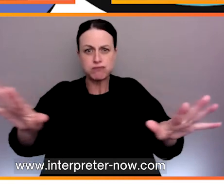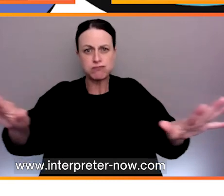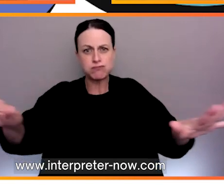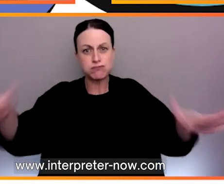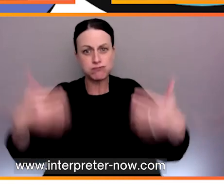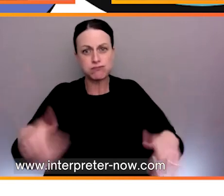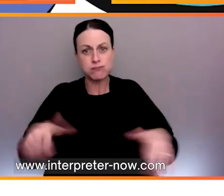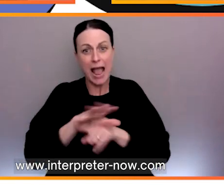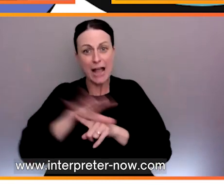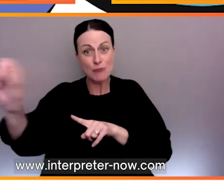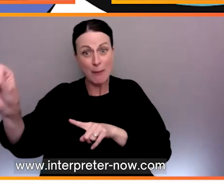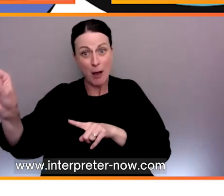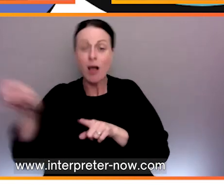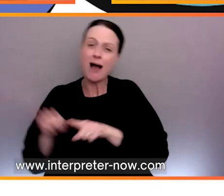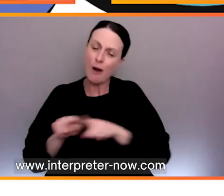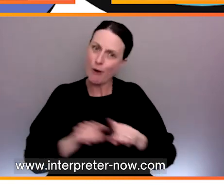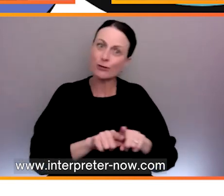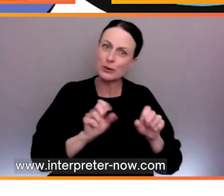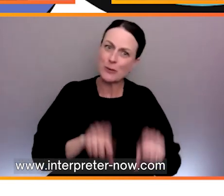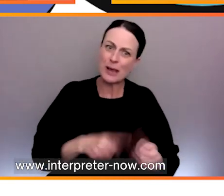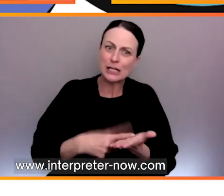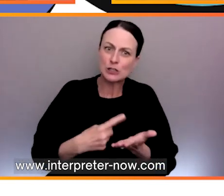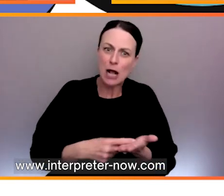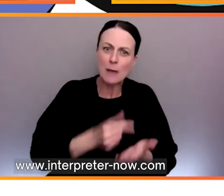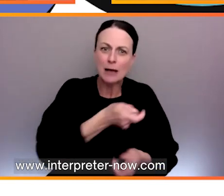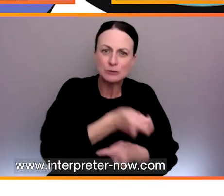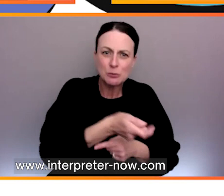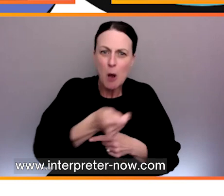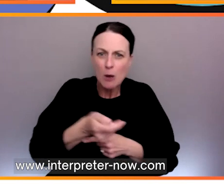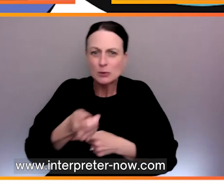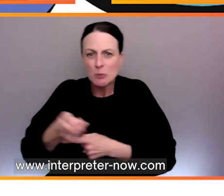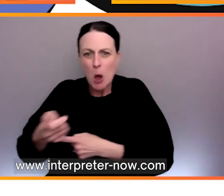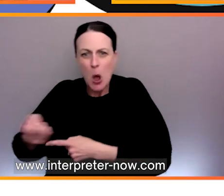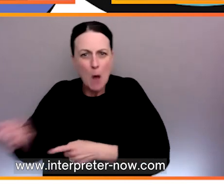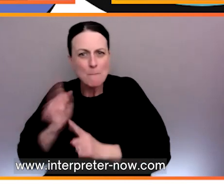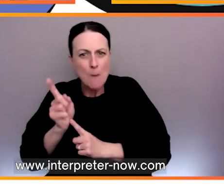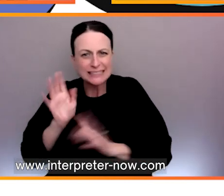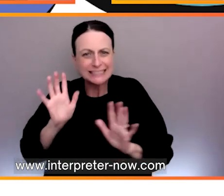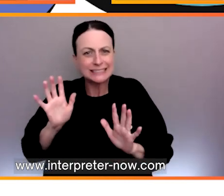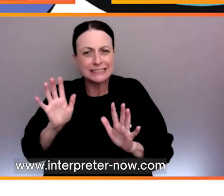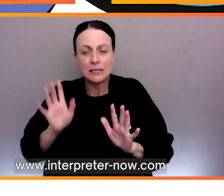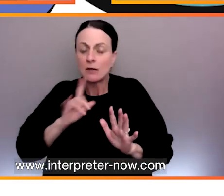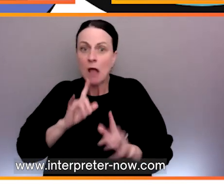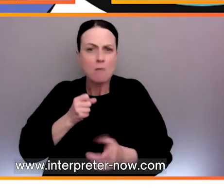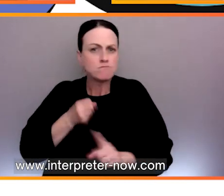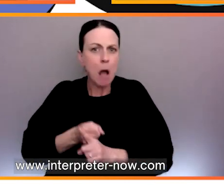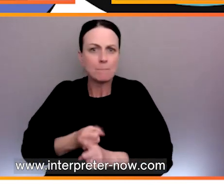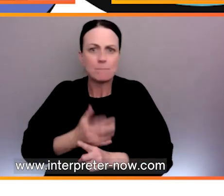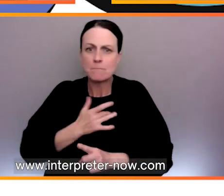right. The recognize, I think, is a really key piece of this. So maybe we can talk a little bit about what are those different types of bullying.